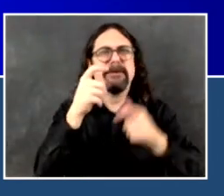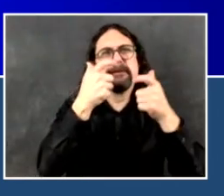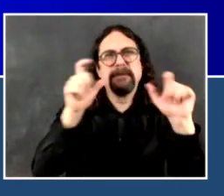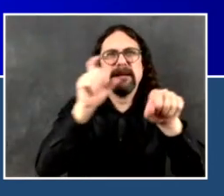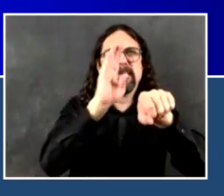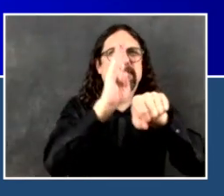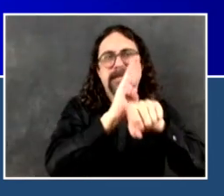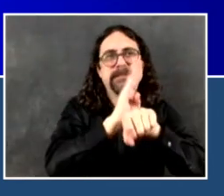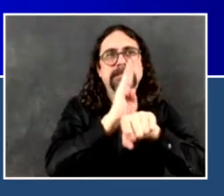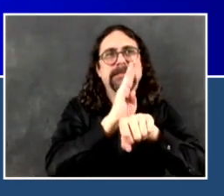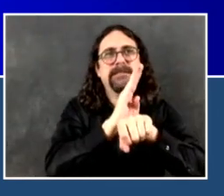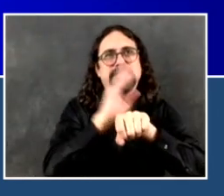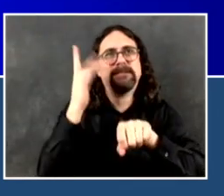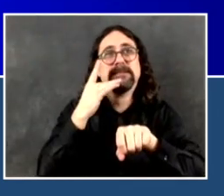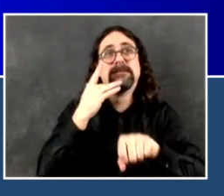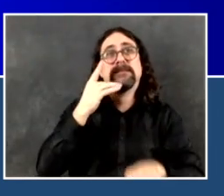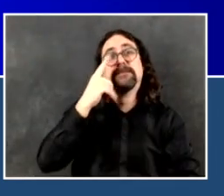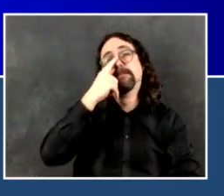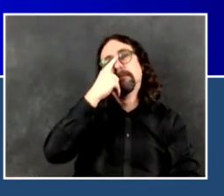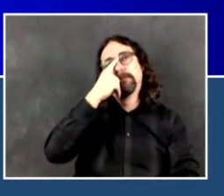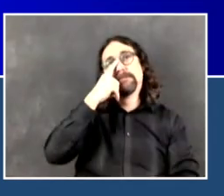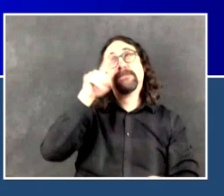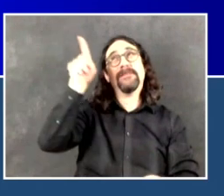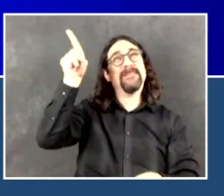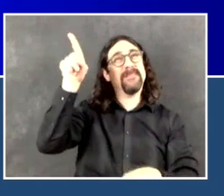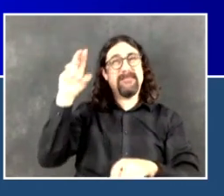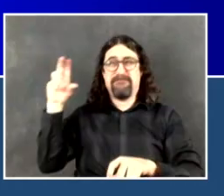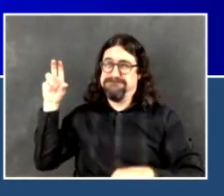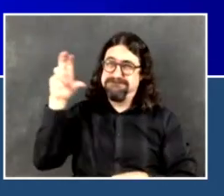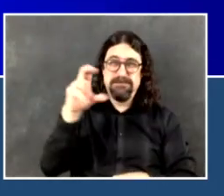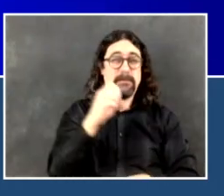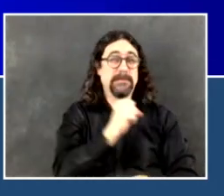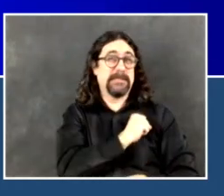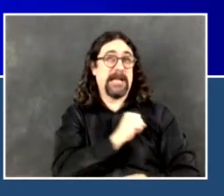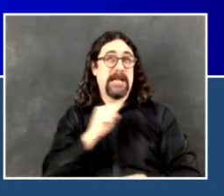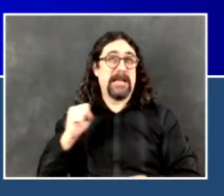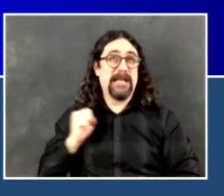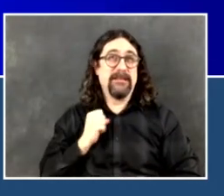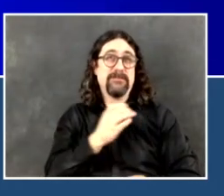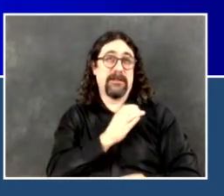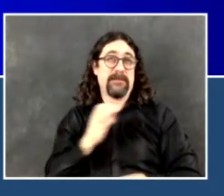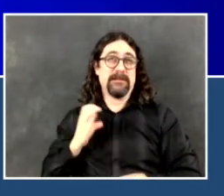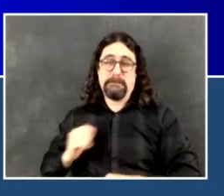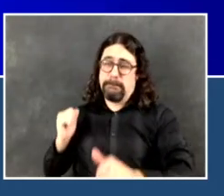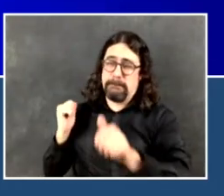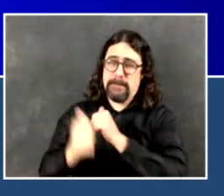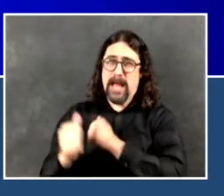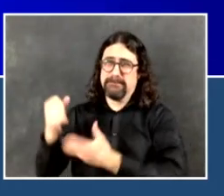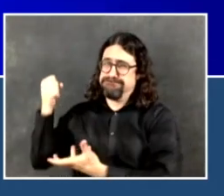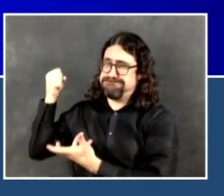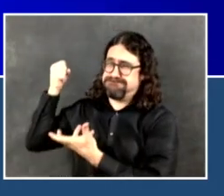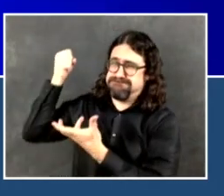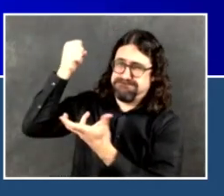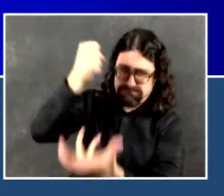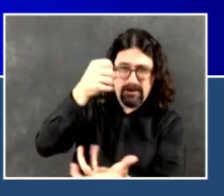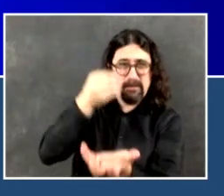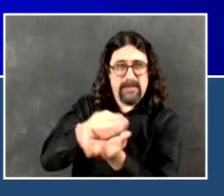small business, and about a payday for those who are already wealthy and privileged, not those who are